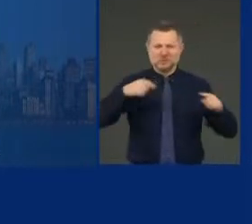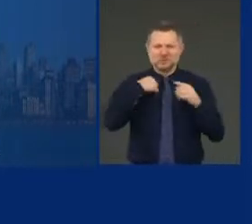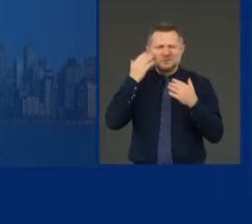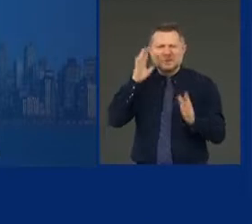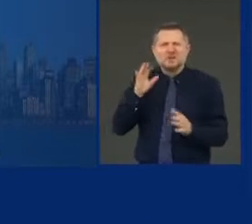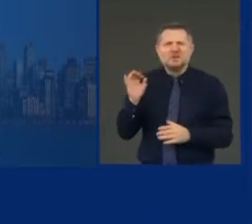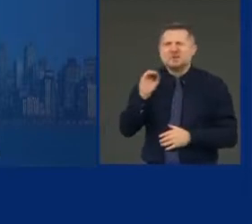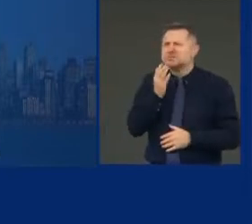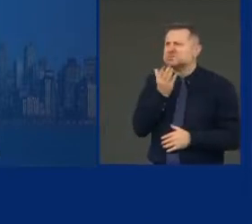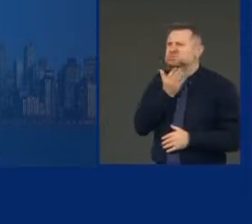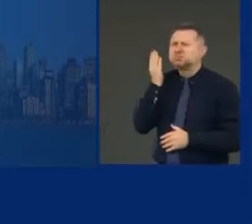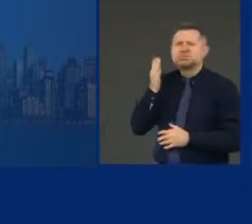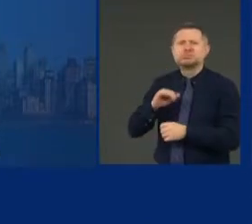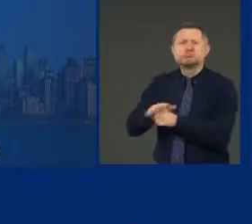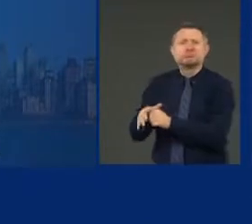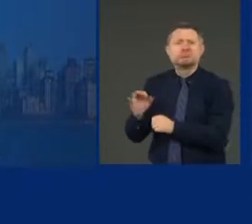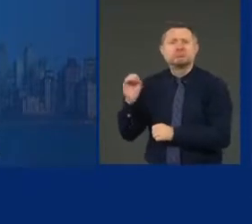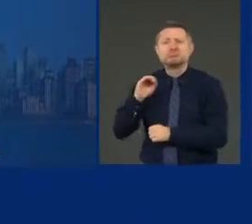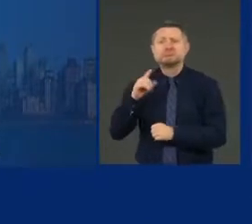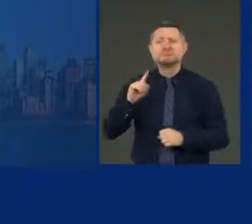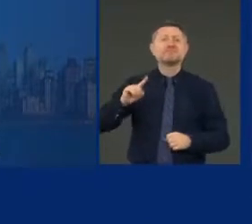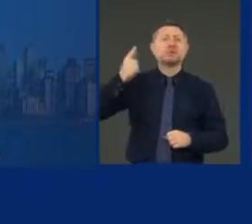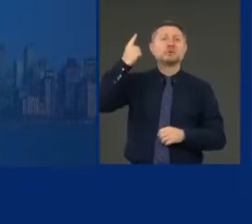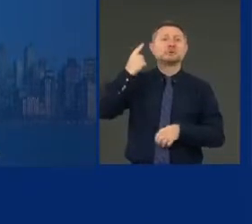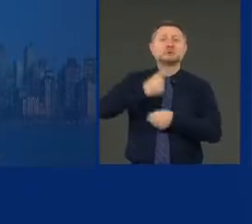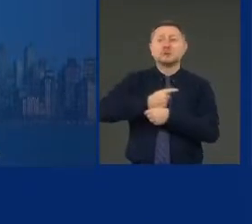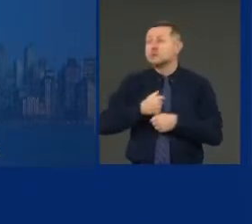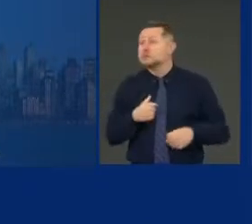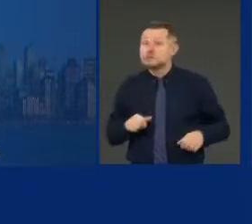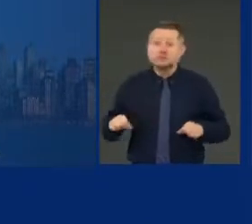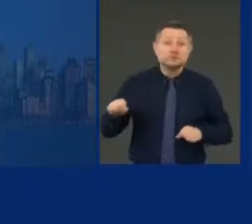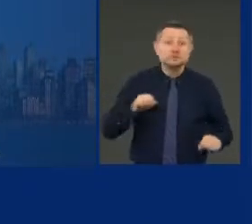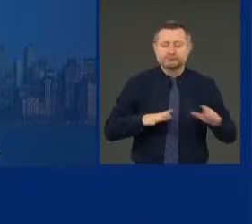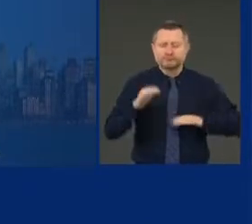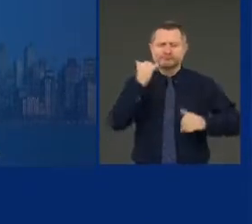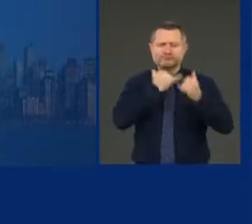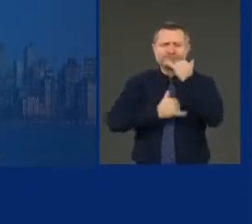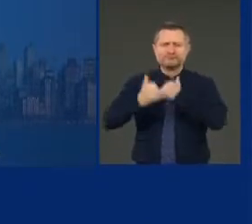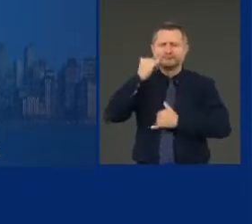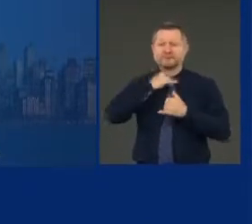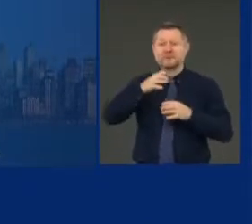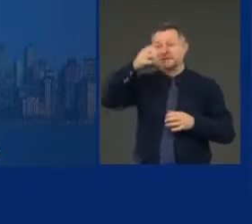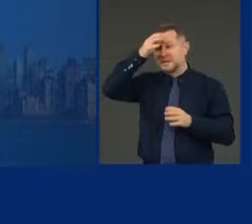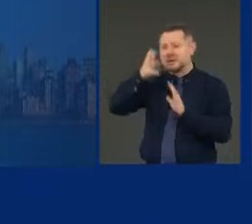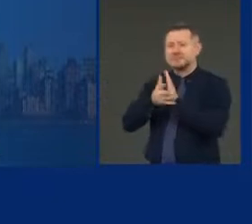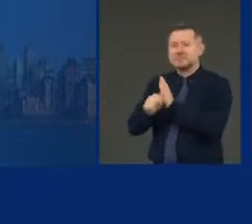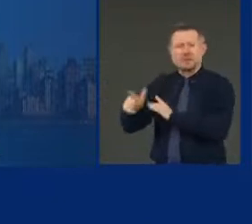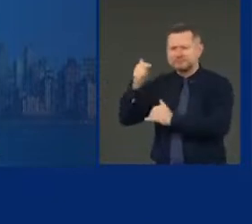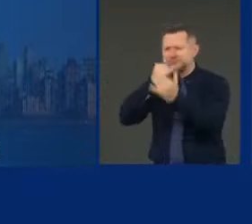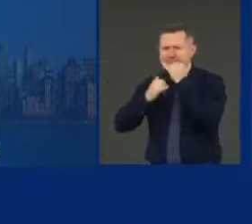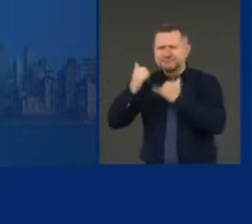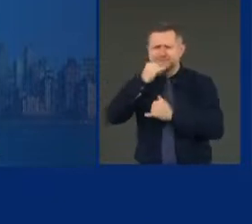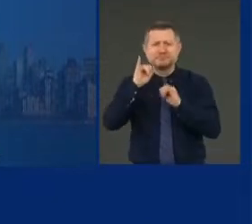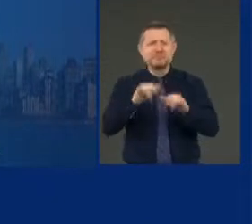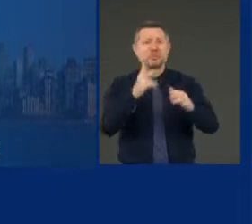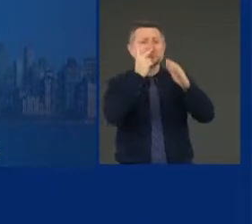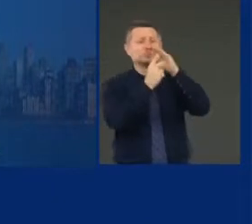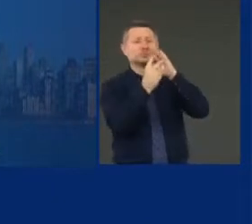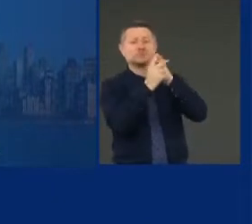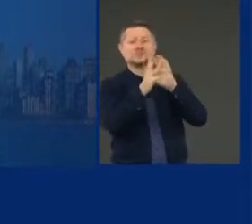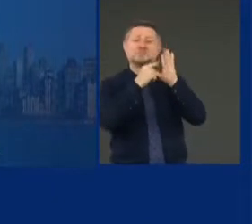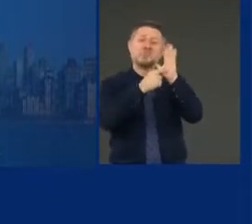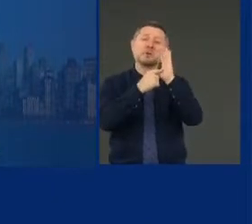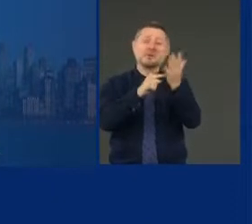day one. All the experts have been wrong from day one. The projection models turned out incorrect because we were better with